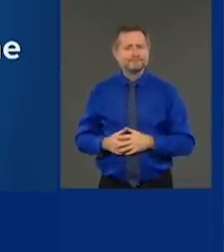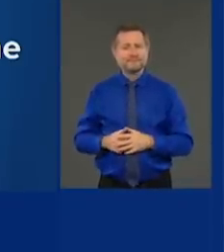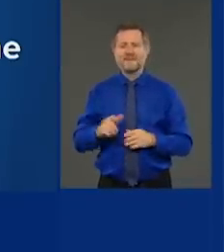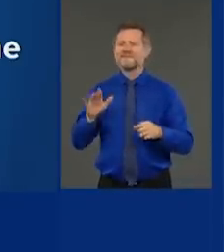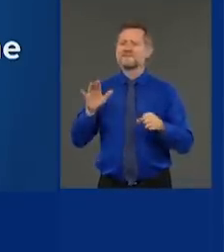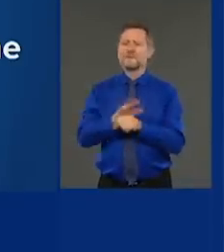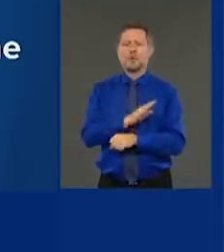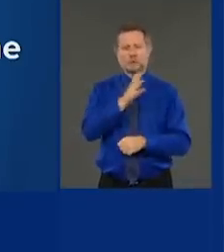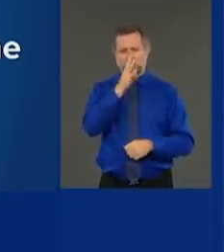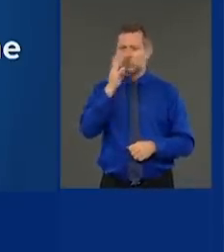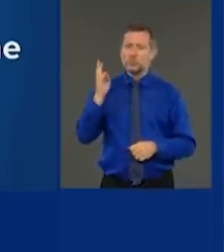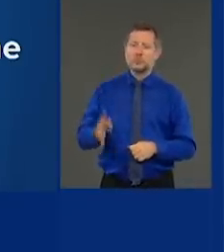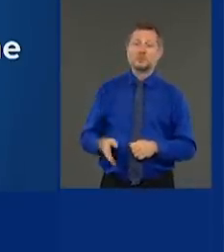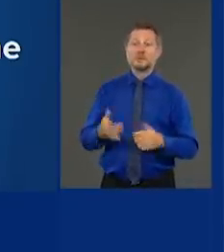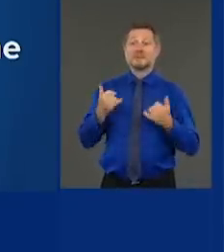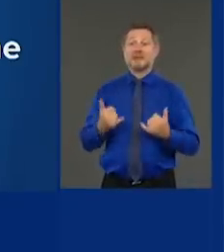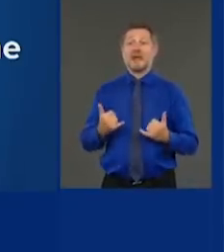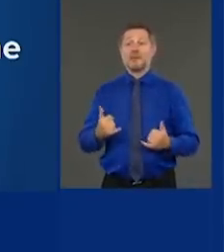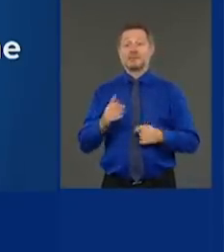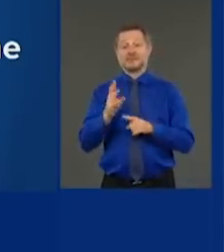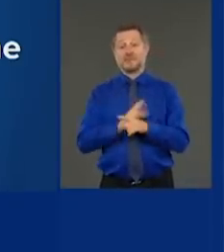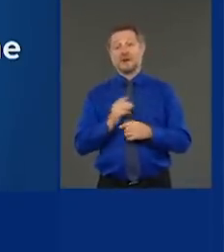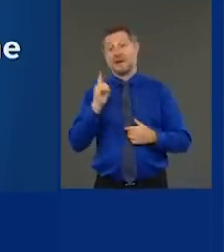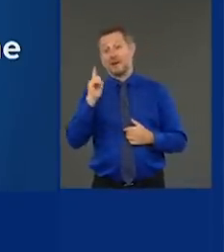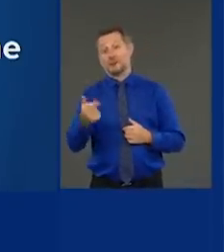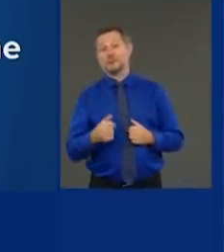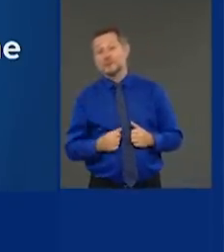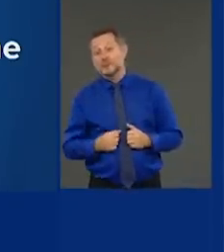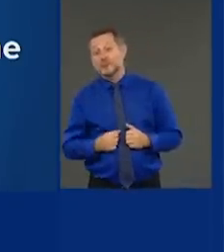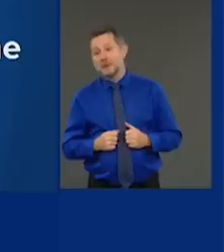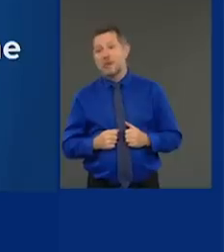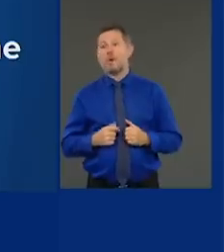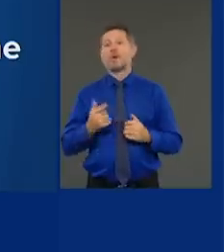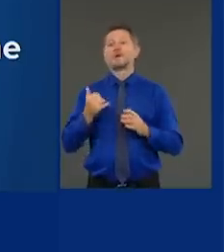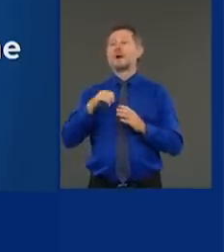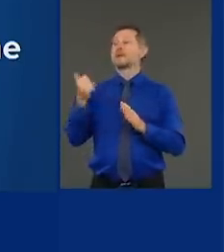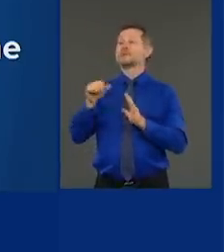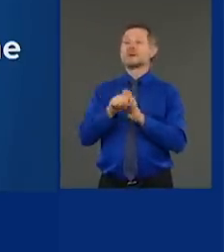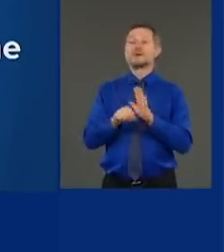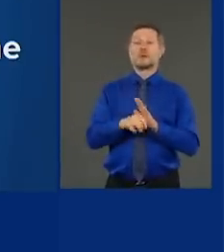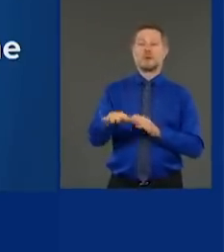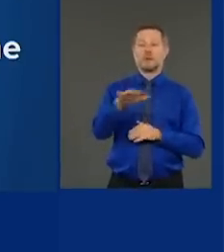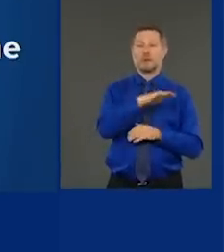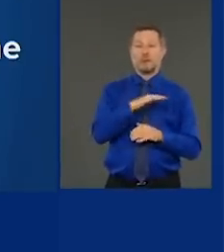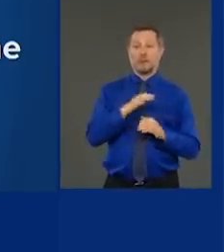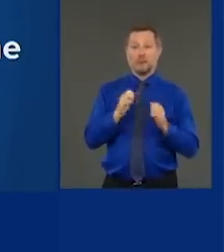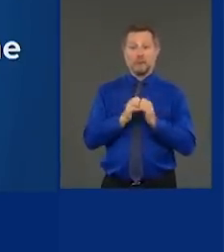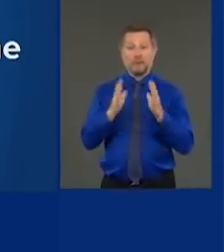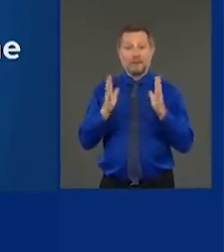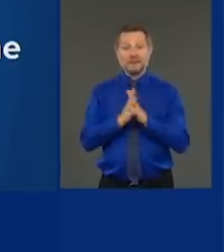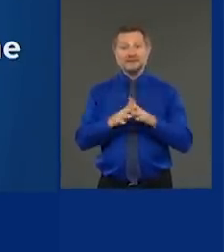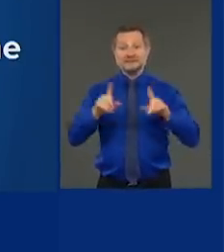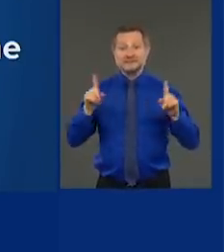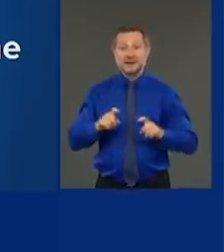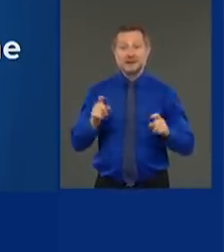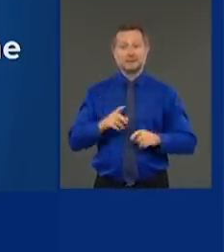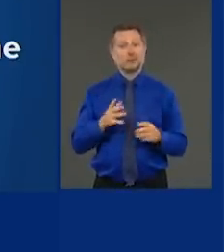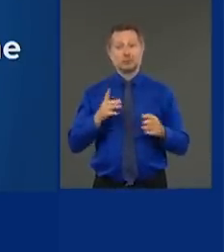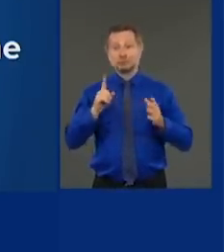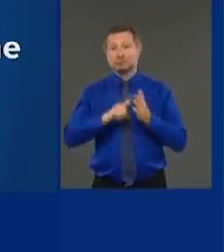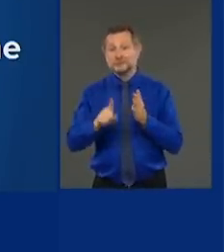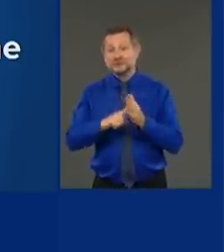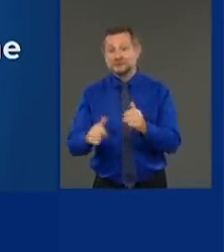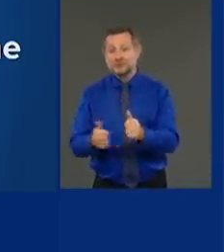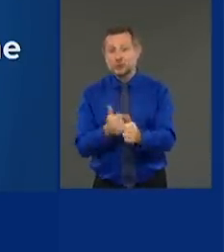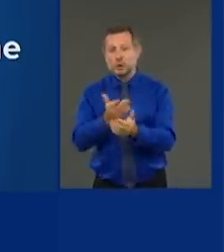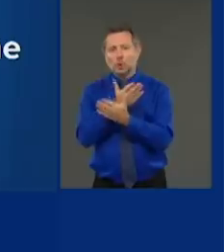Well, 6 months later, these states still don't have testing and contact tracing. How can